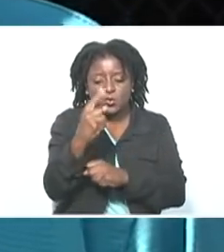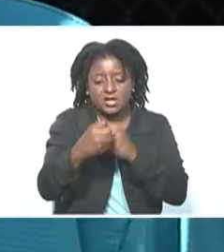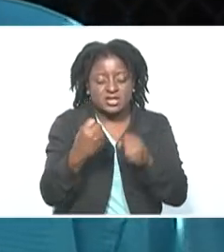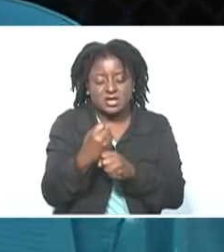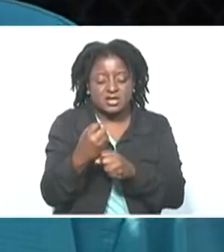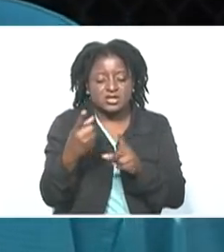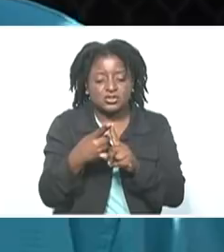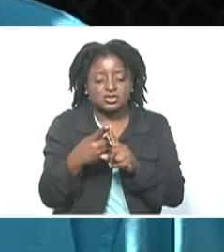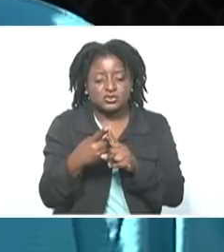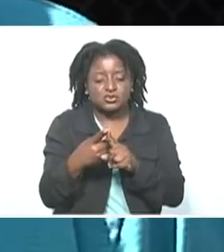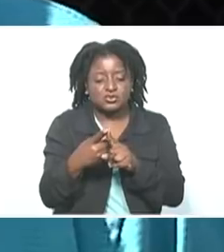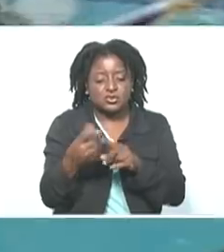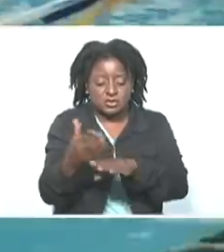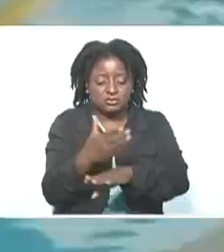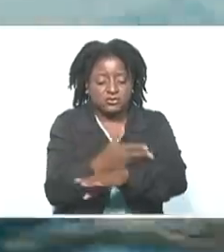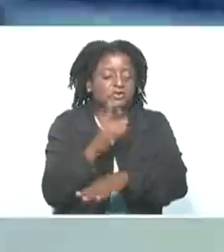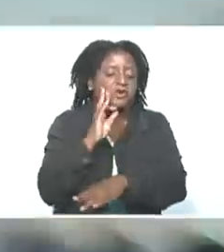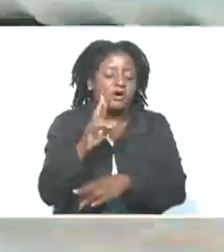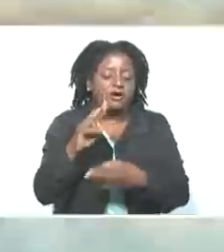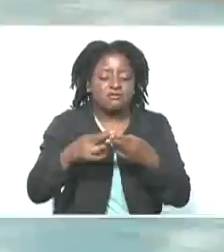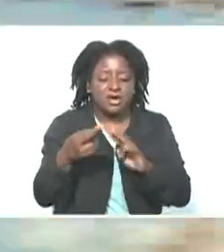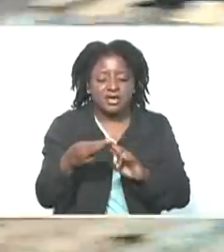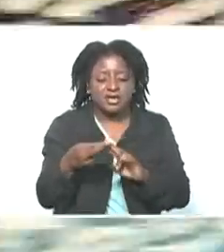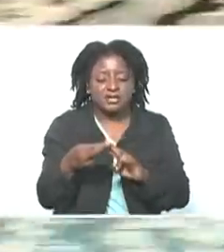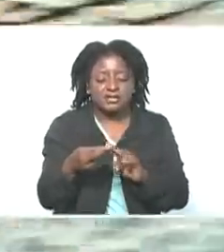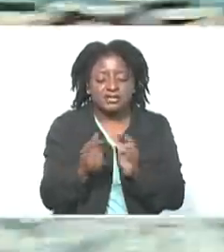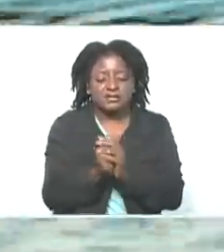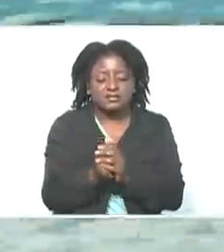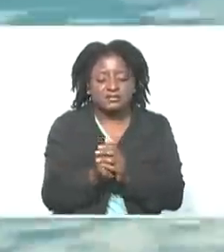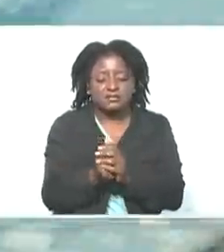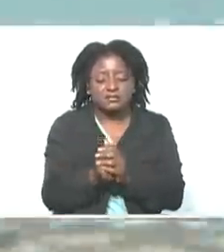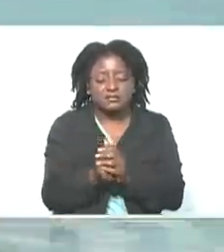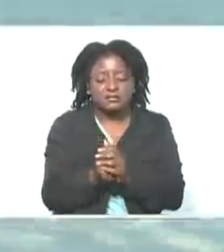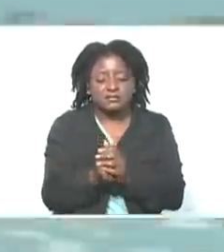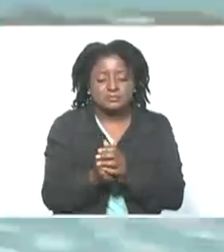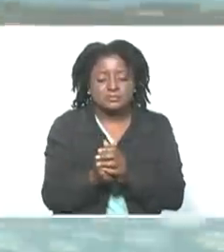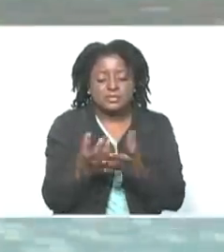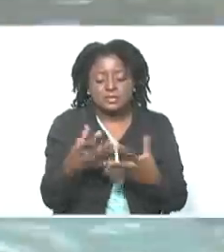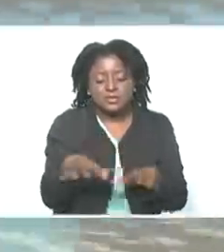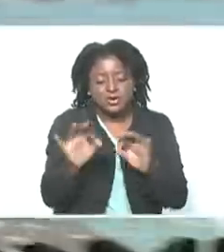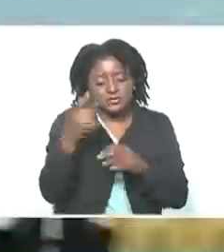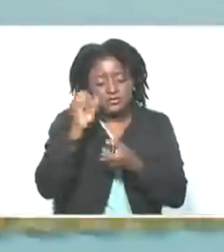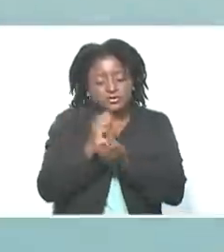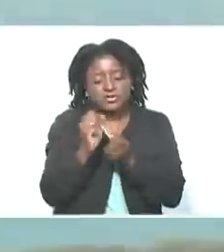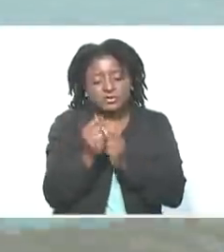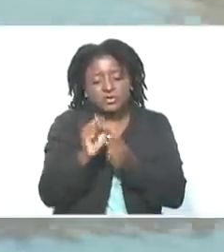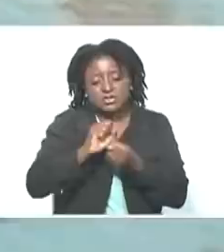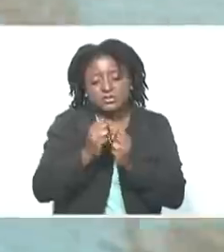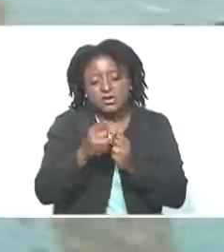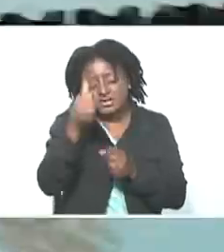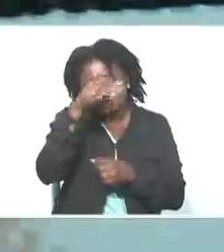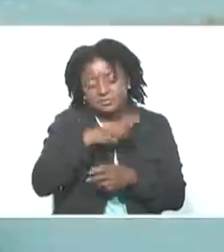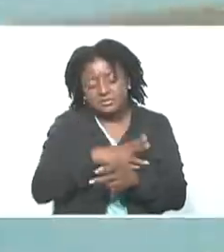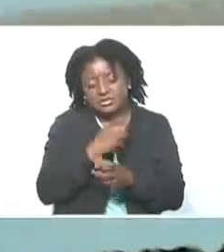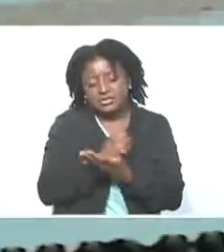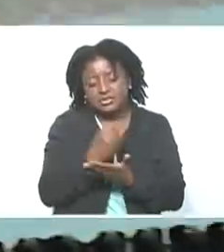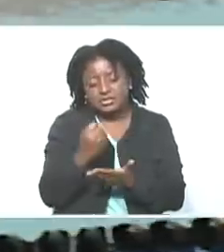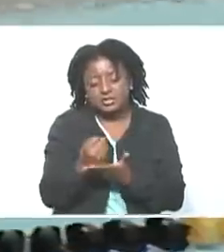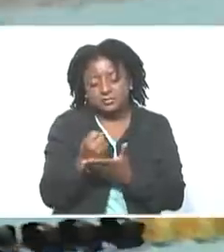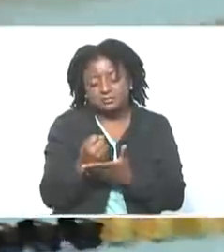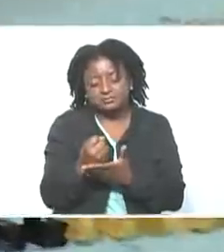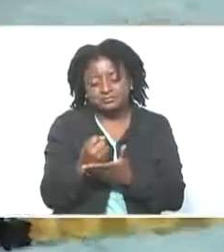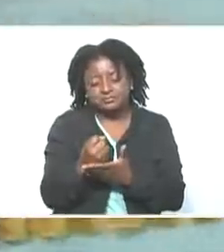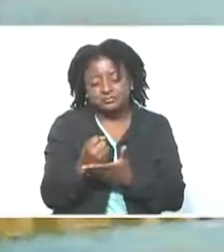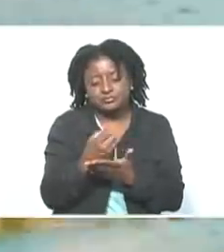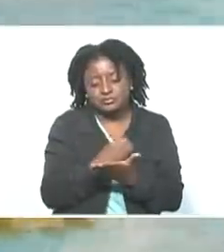now, and it's not easy. Sponsorship is key for sports both locally and internationally, but as Charles Fisher tells us, where some of that